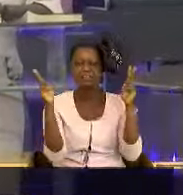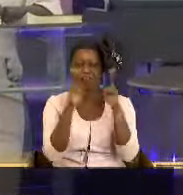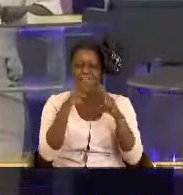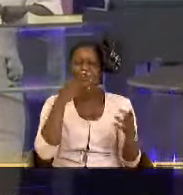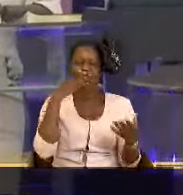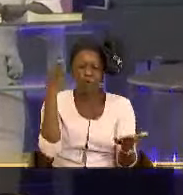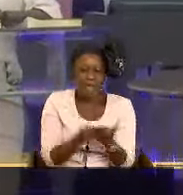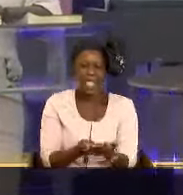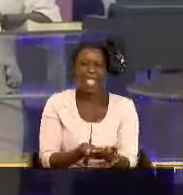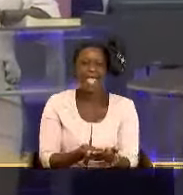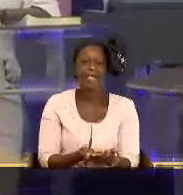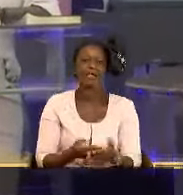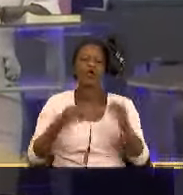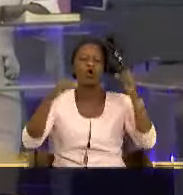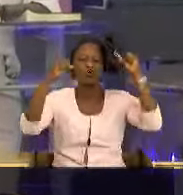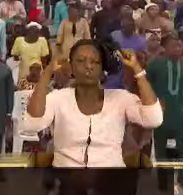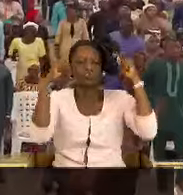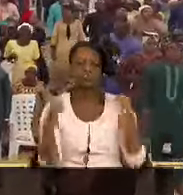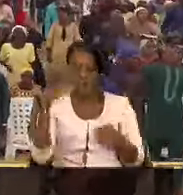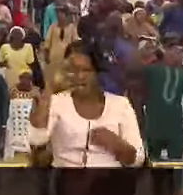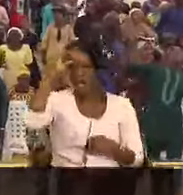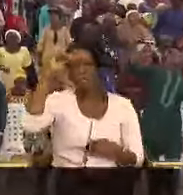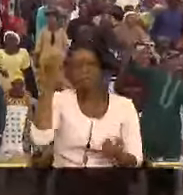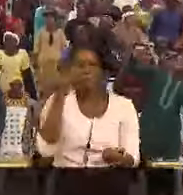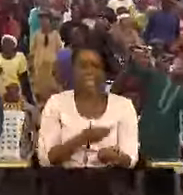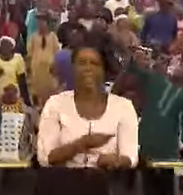say strong man of